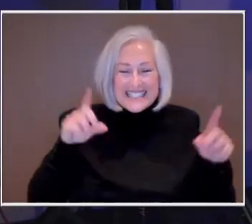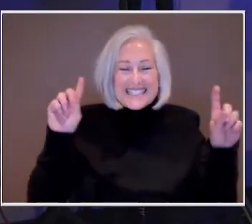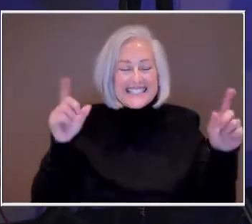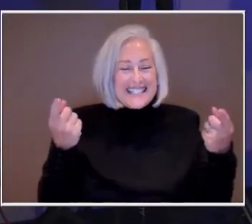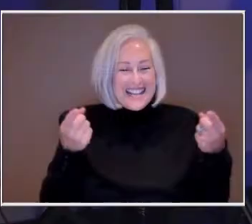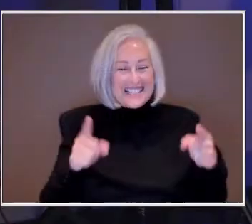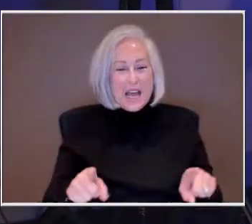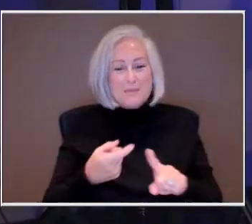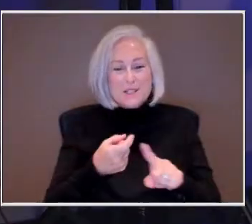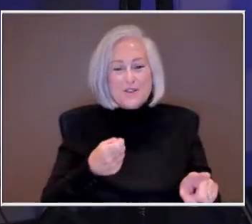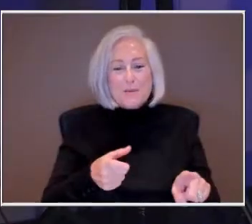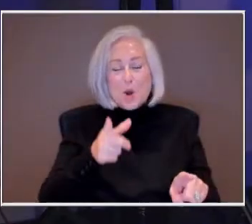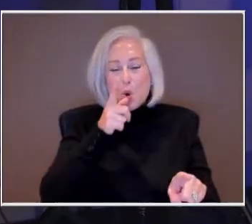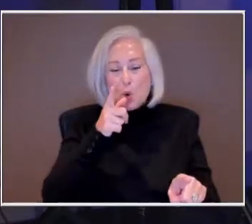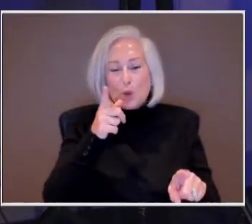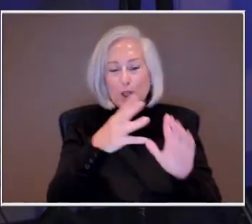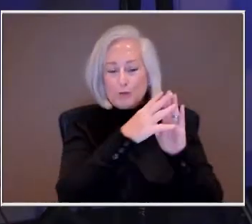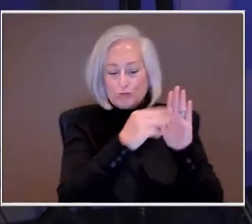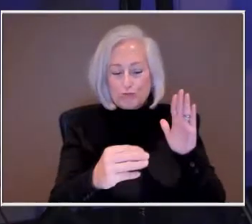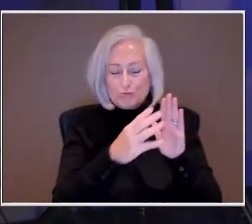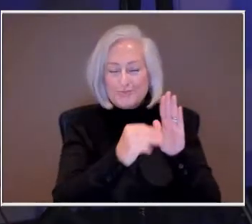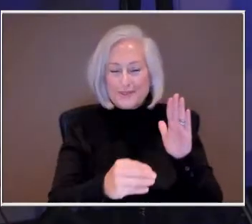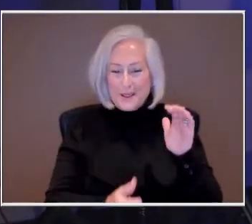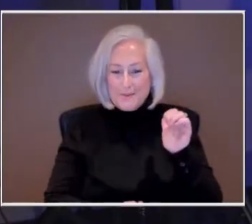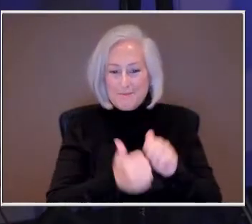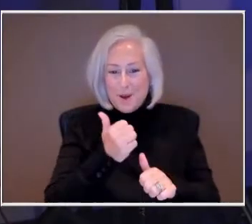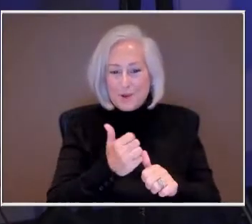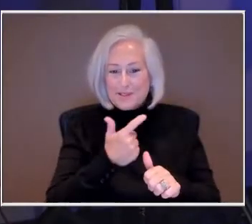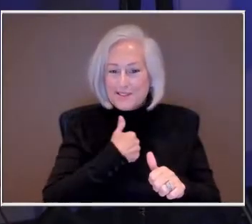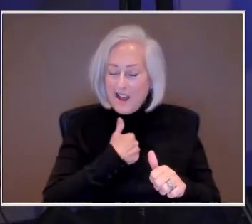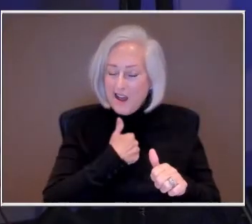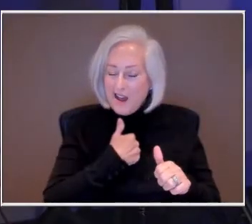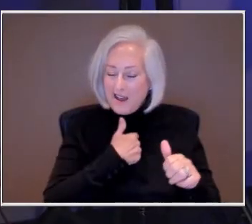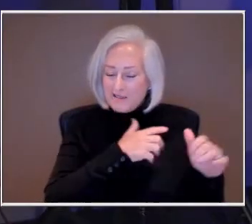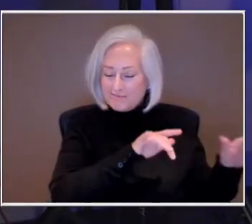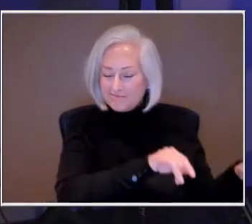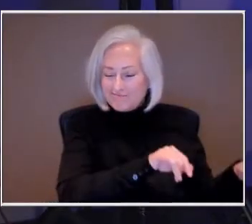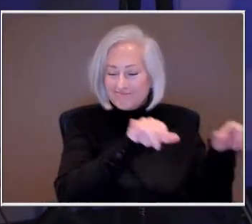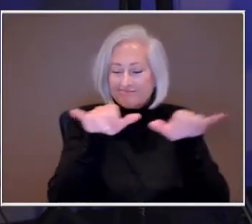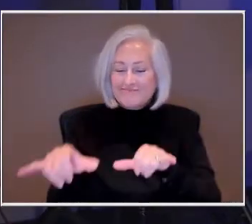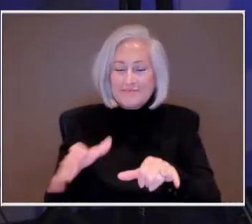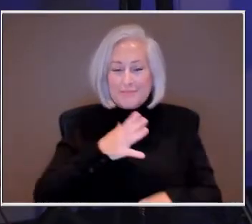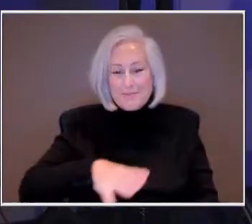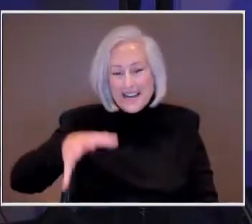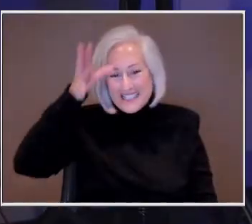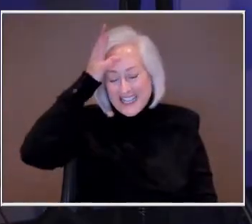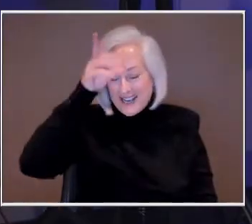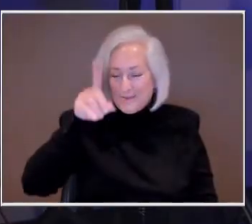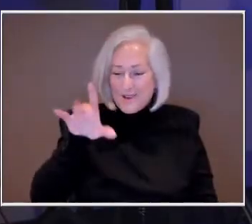you emulate the most, and I will tell you this much: I emulate him 100%. This is my